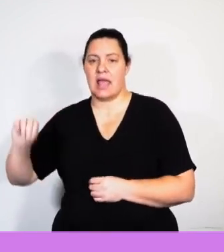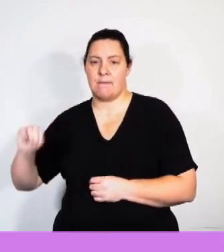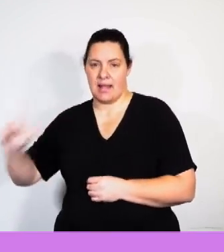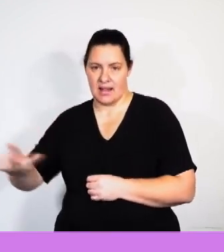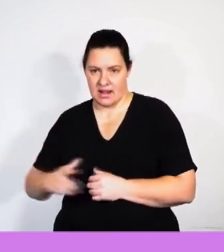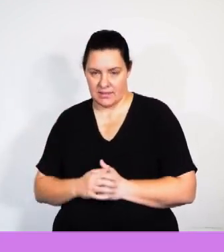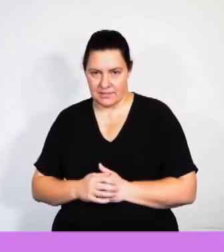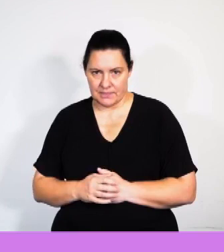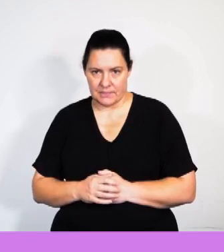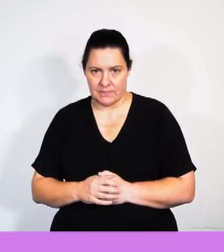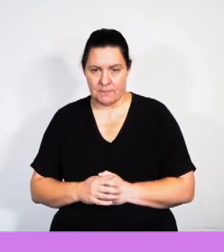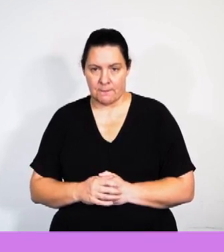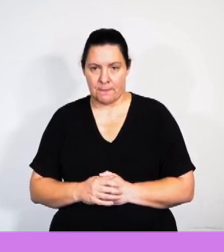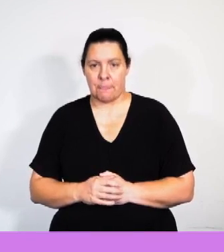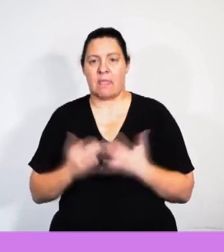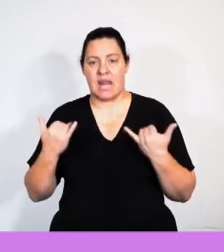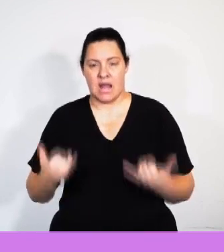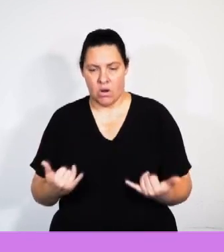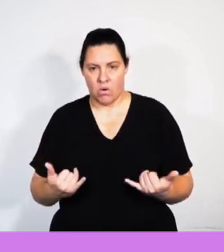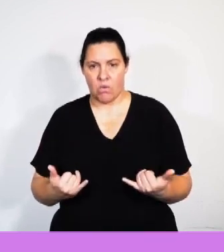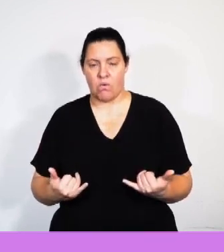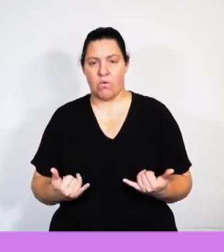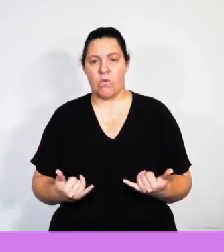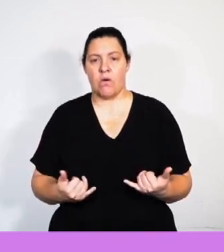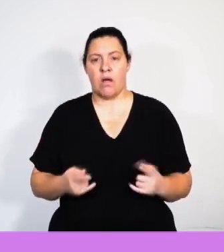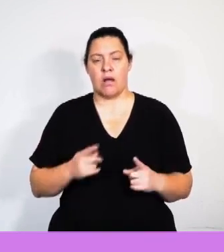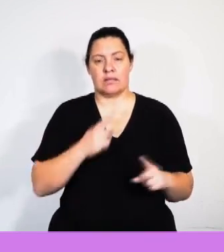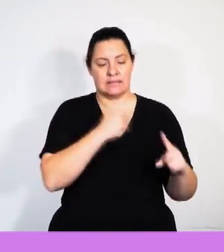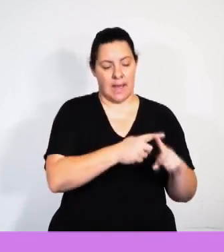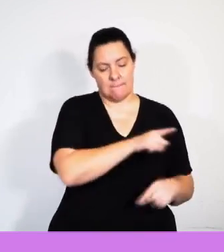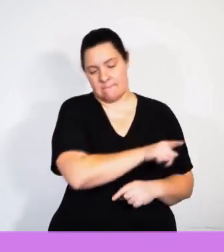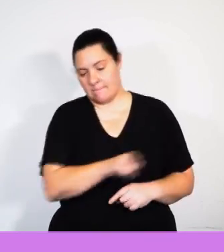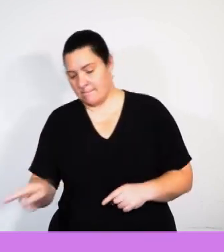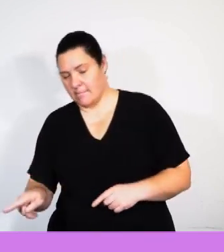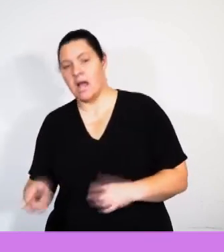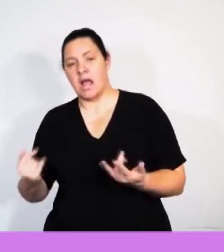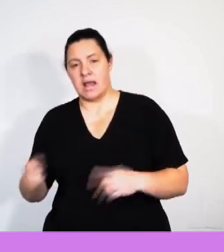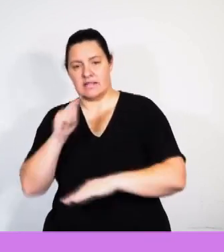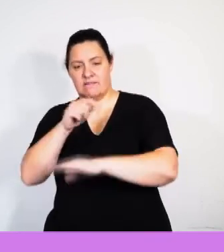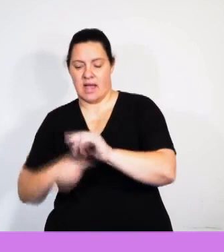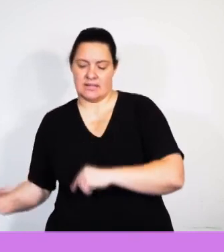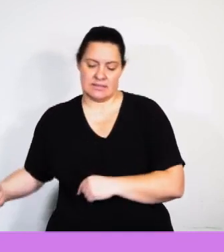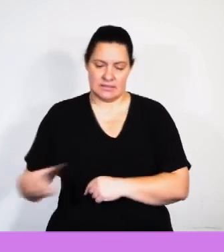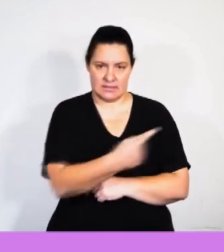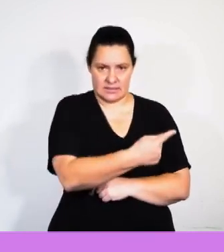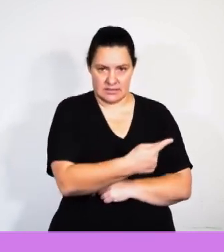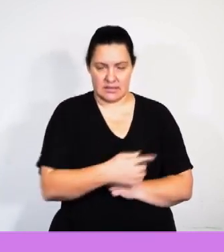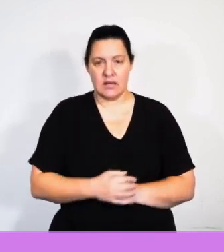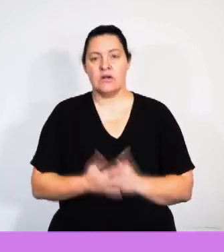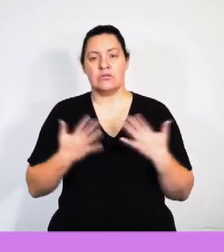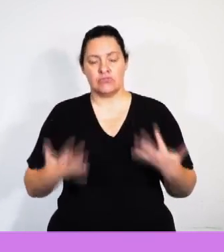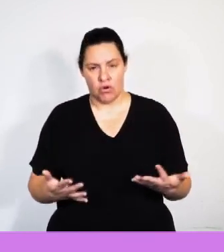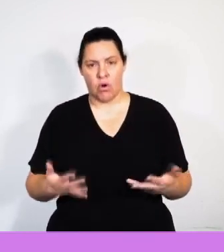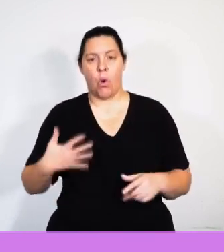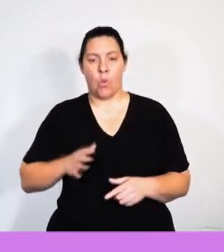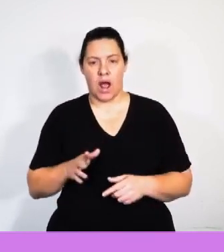and milliliters. We multiply from there to there, going that way, we divide. In this